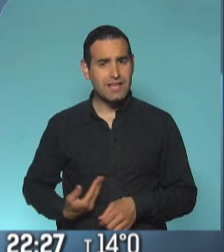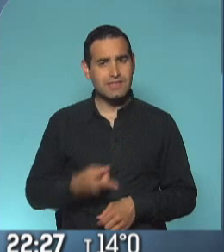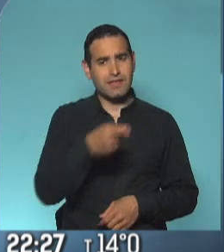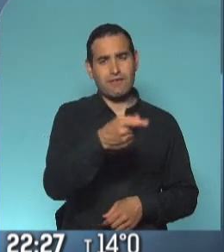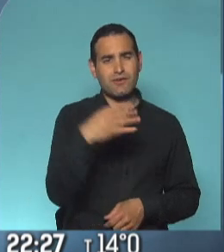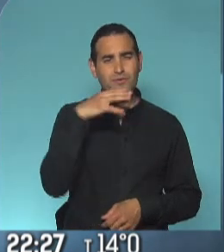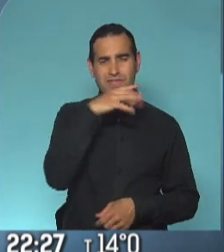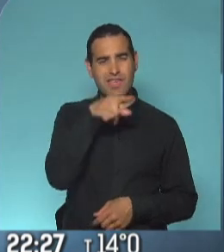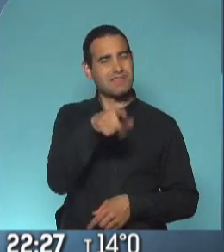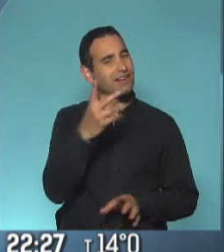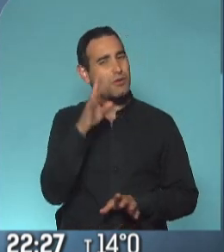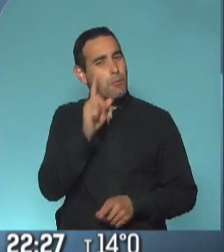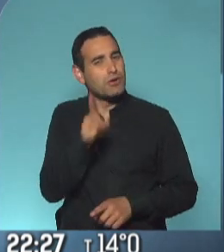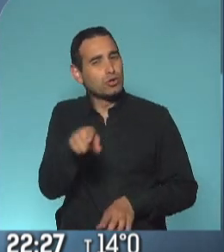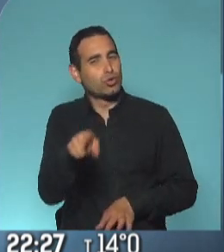doesn't realize